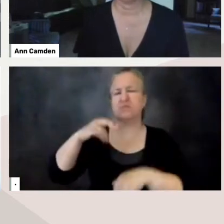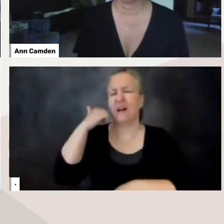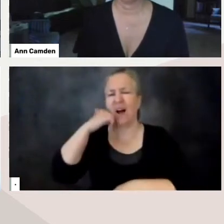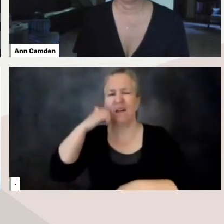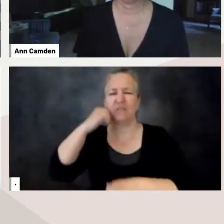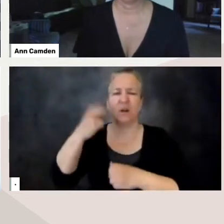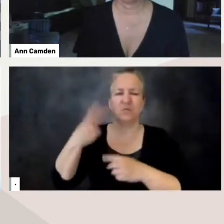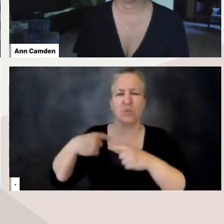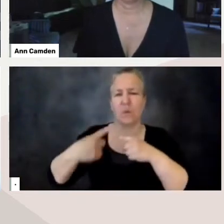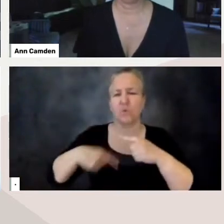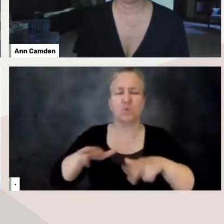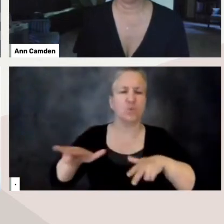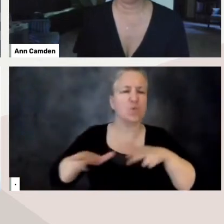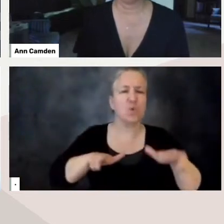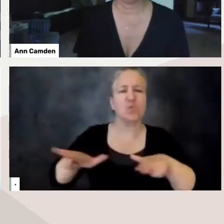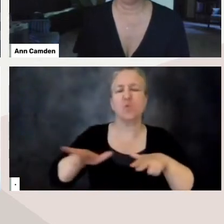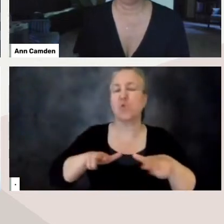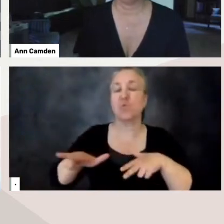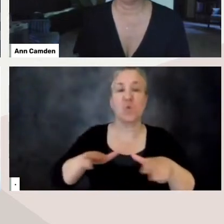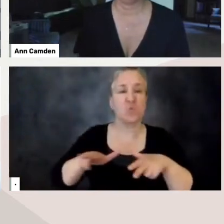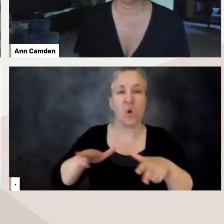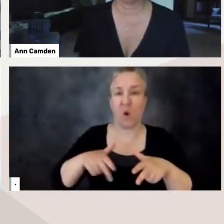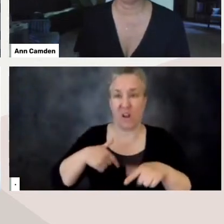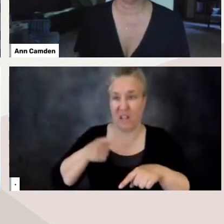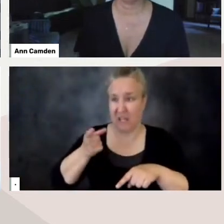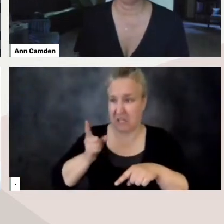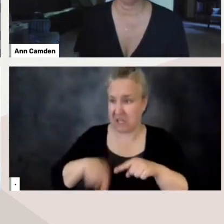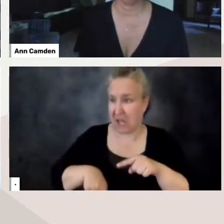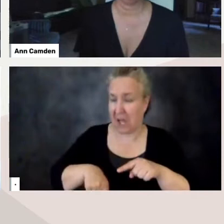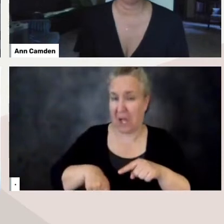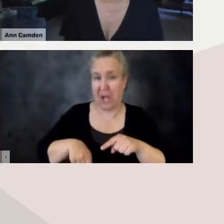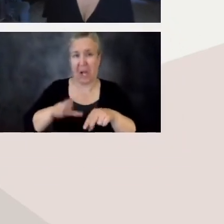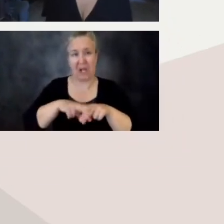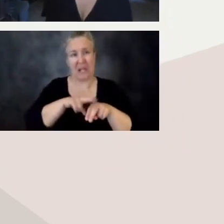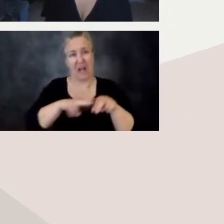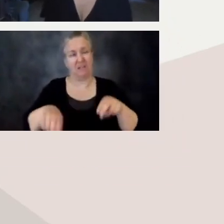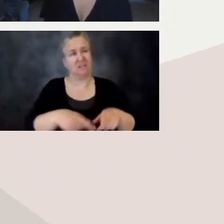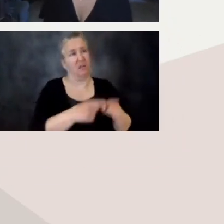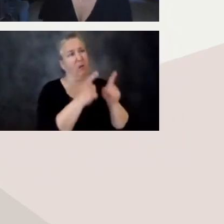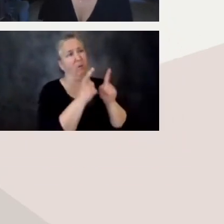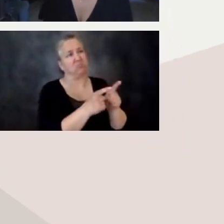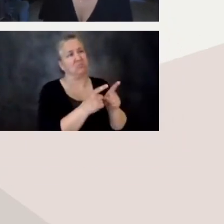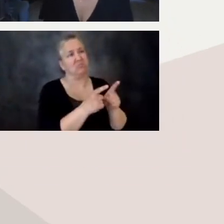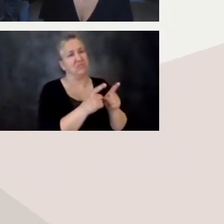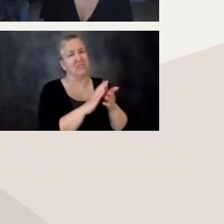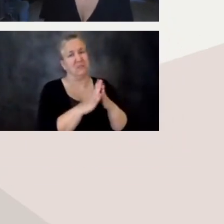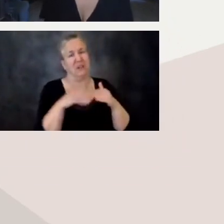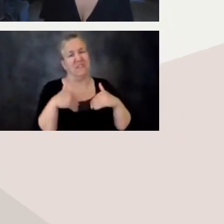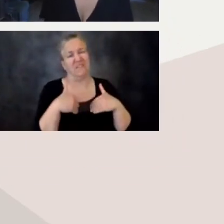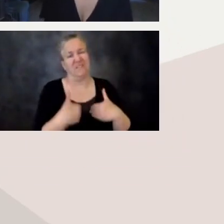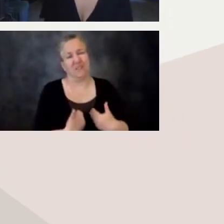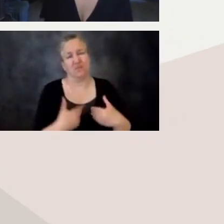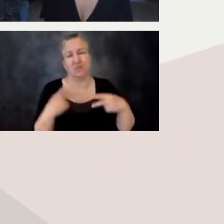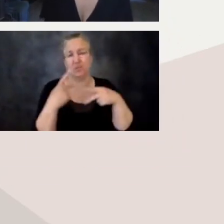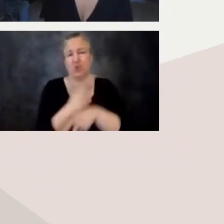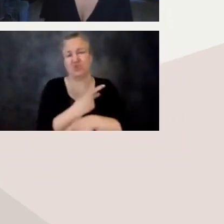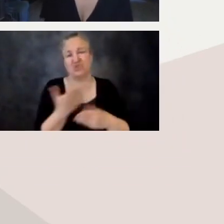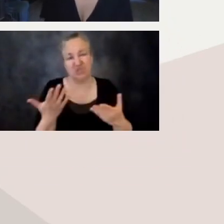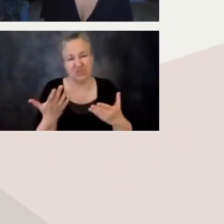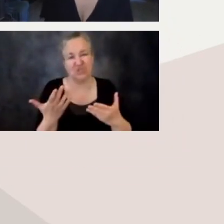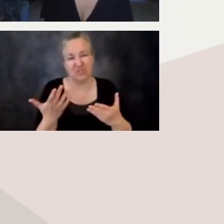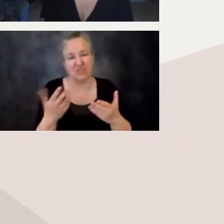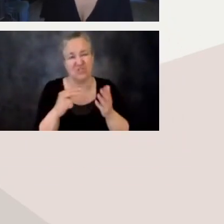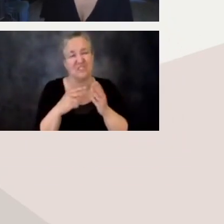And, when that gets taken away and you're laying on the couch, and then it seems like the fatigue sets in even more. I